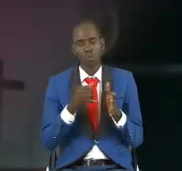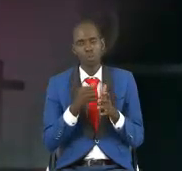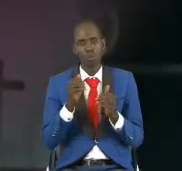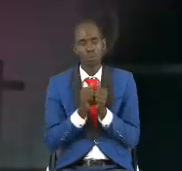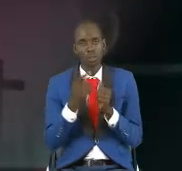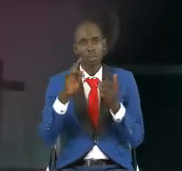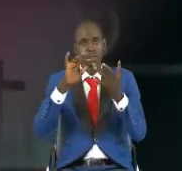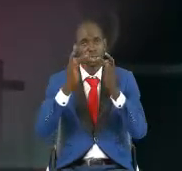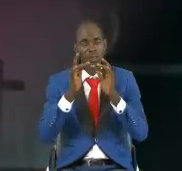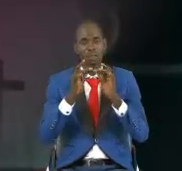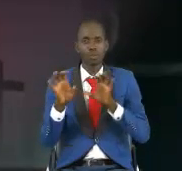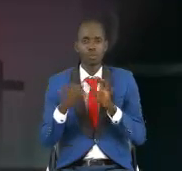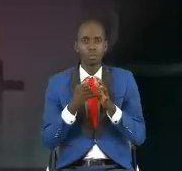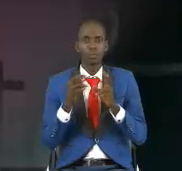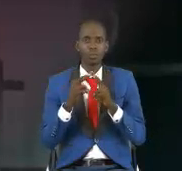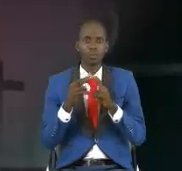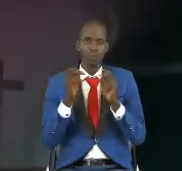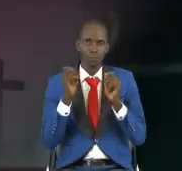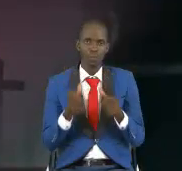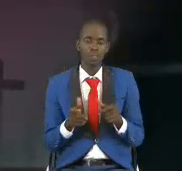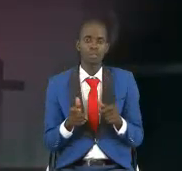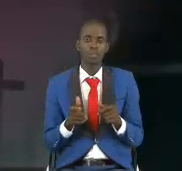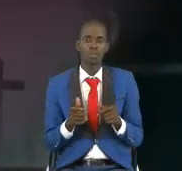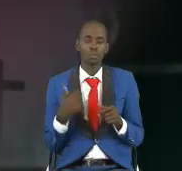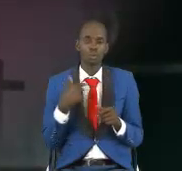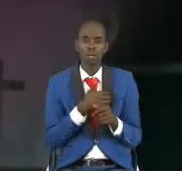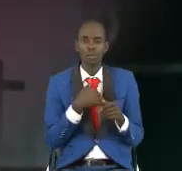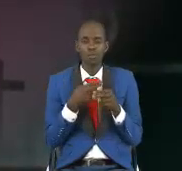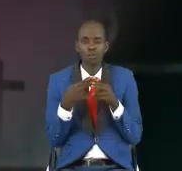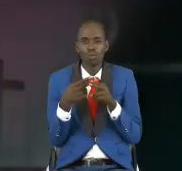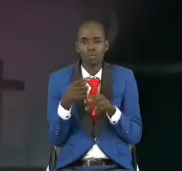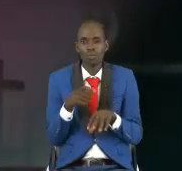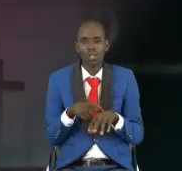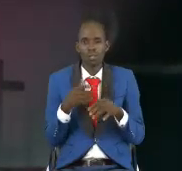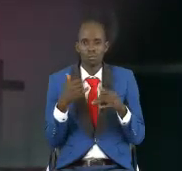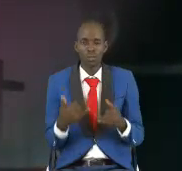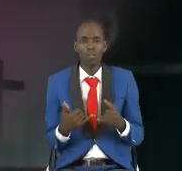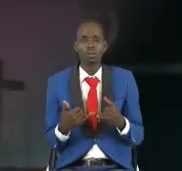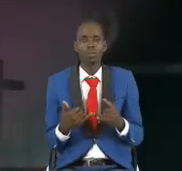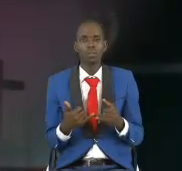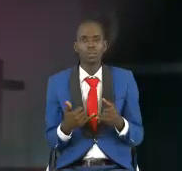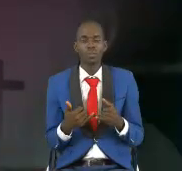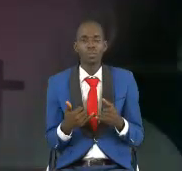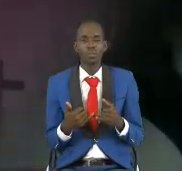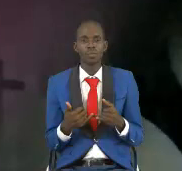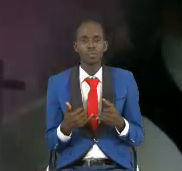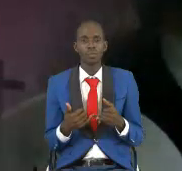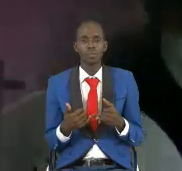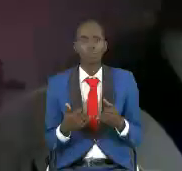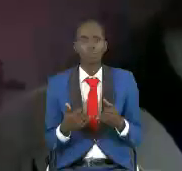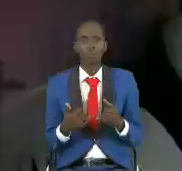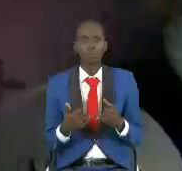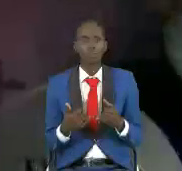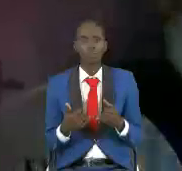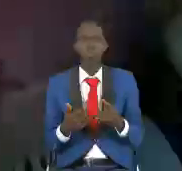You have little time now. Let's be fast. Those who have finished can help us go closer to